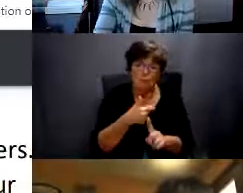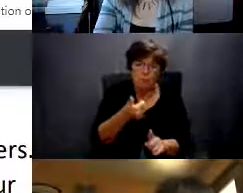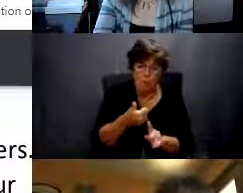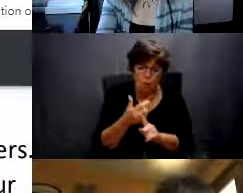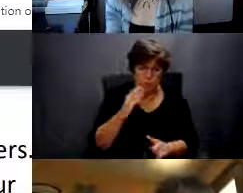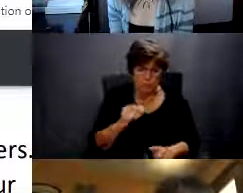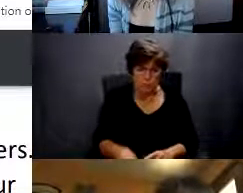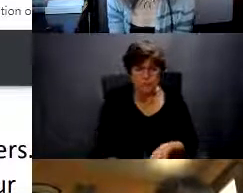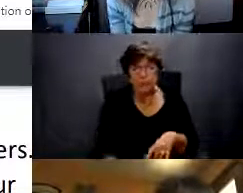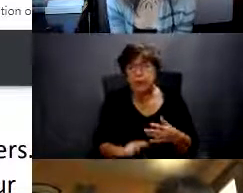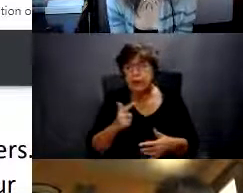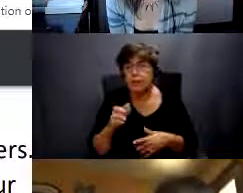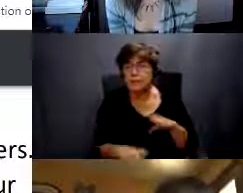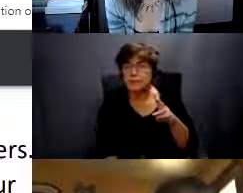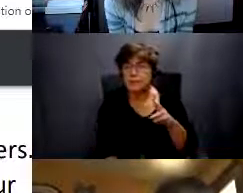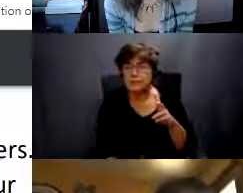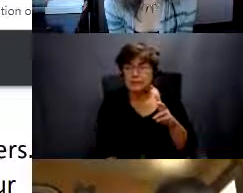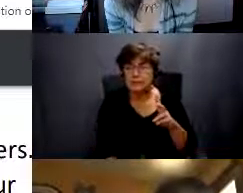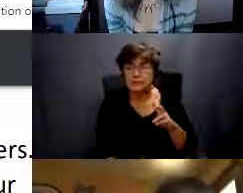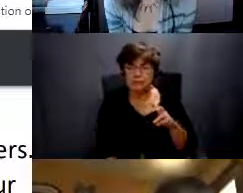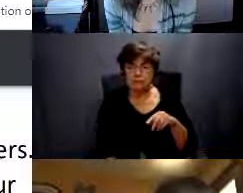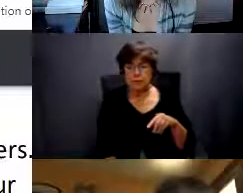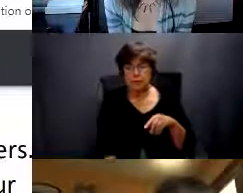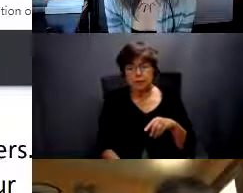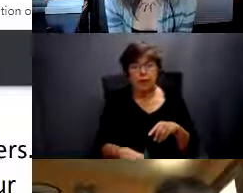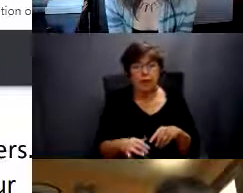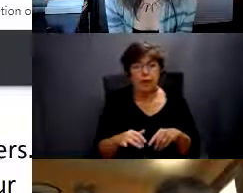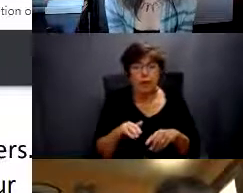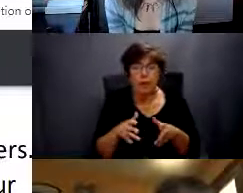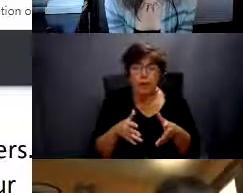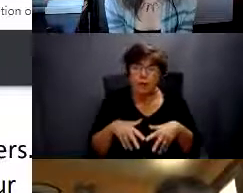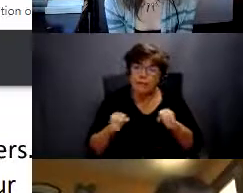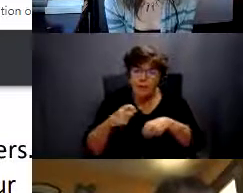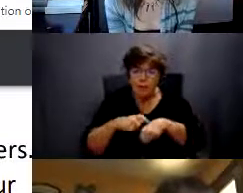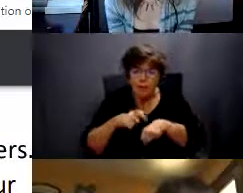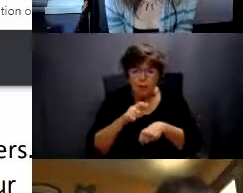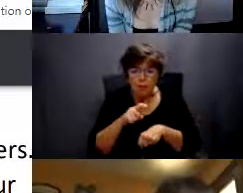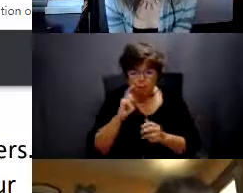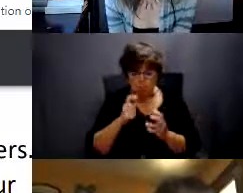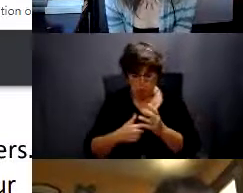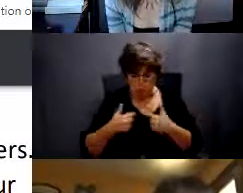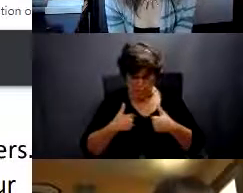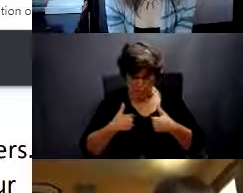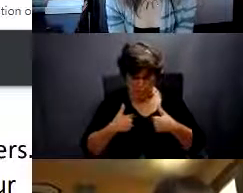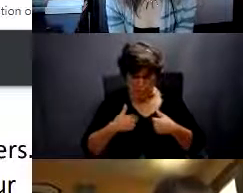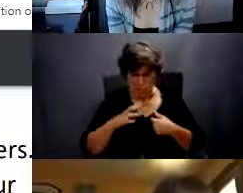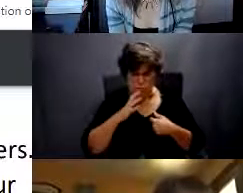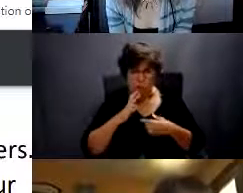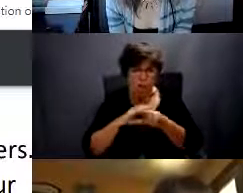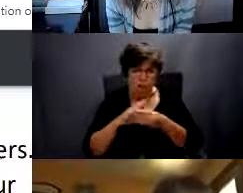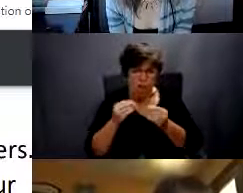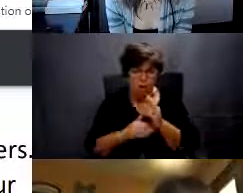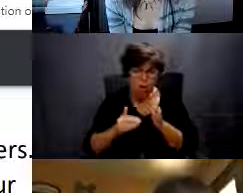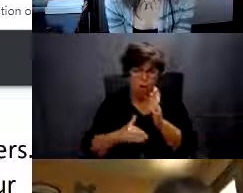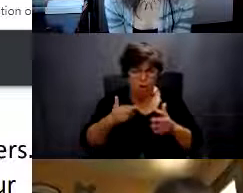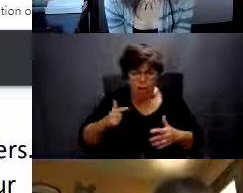I can take number 6. Give space and take space. If you notice you are talking a lot and are